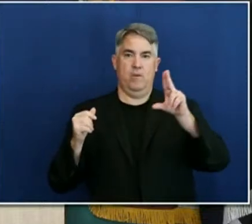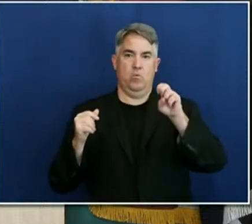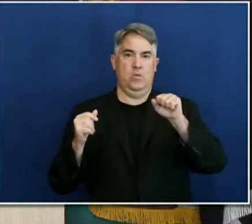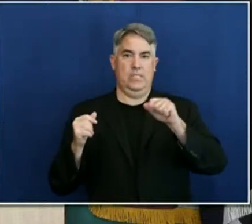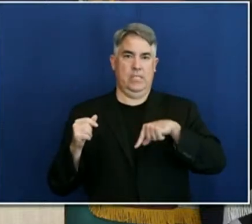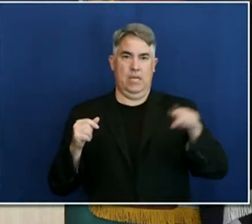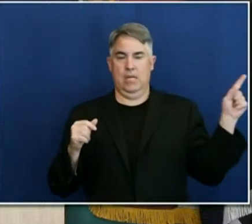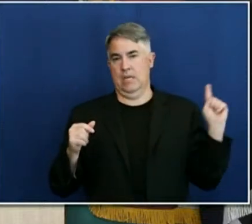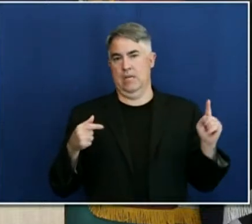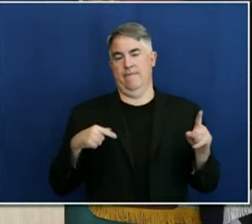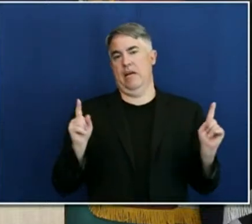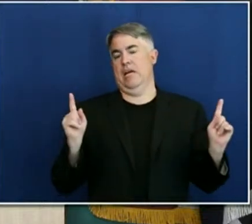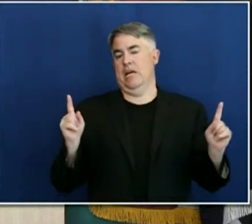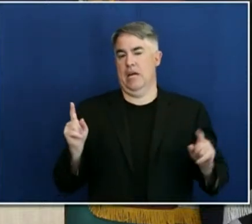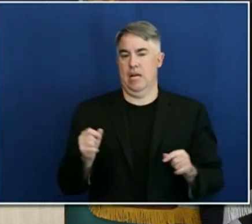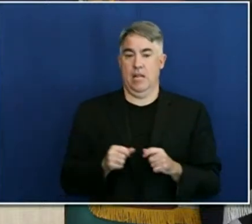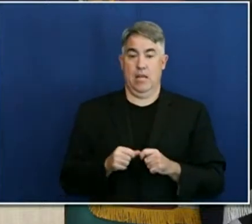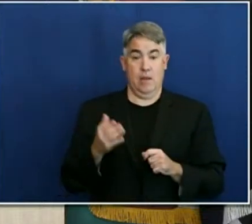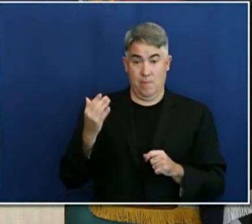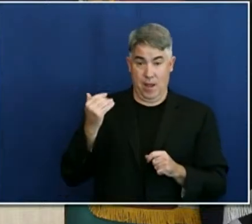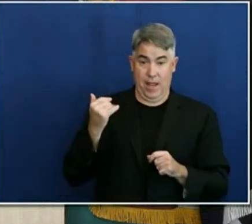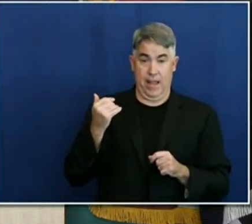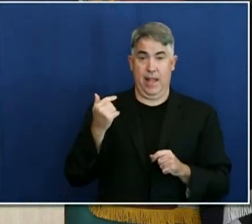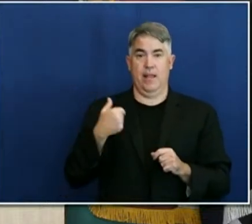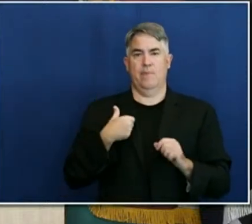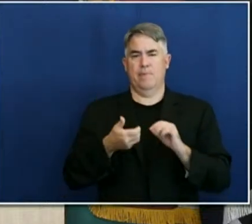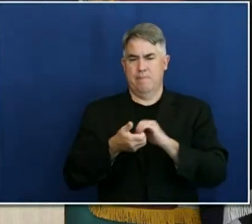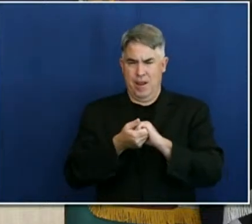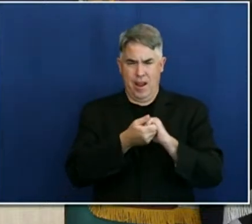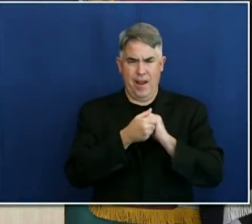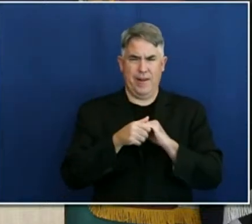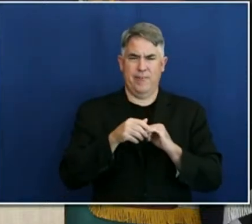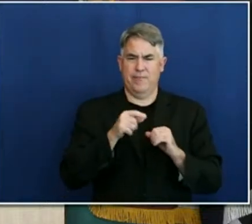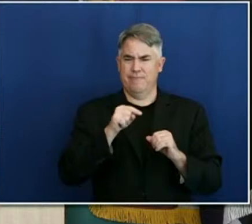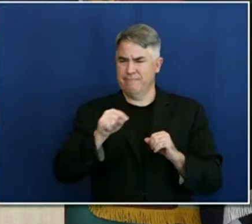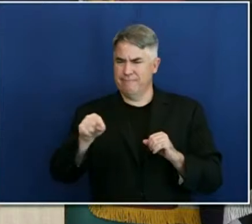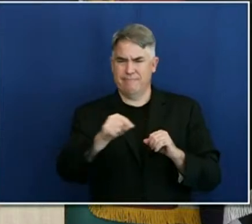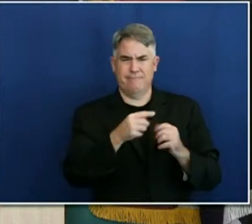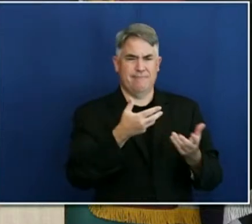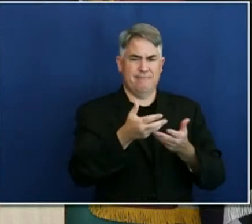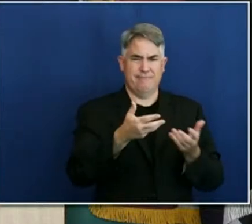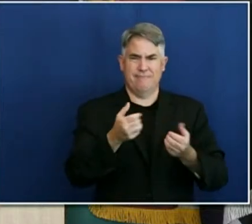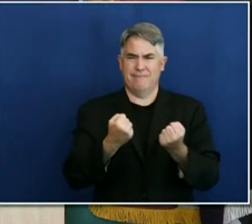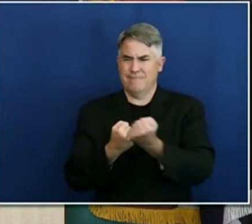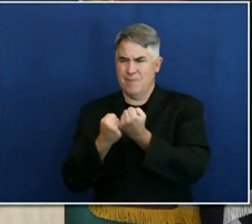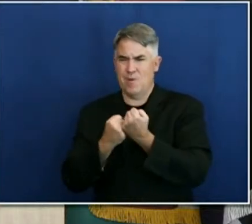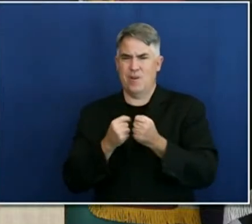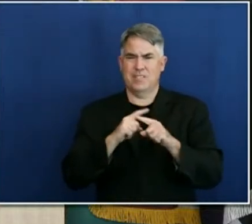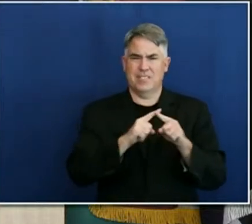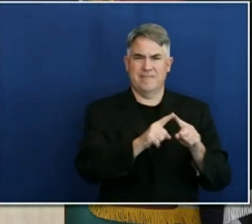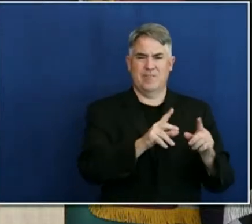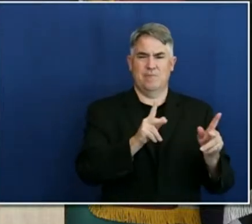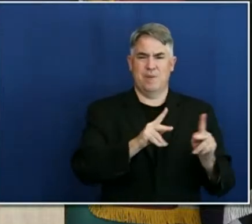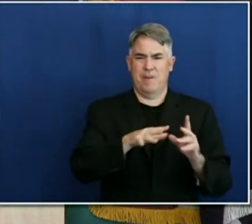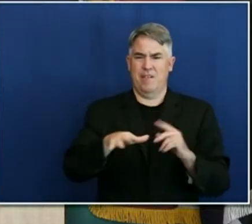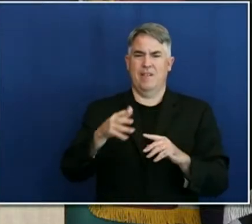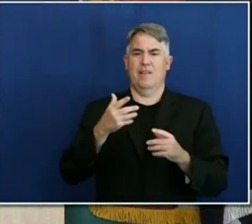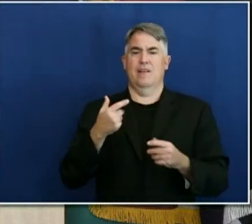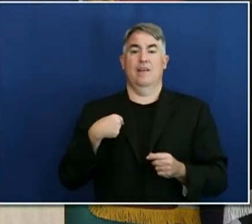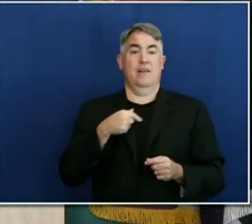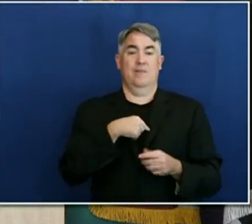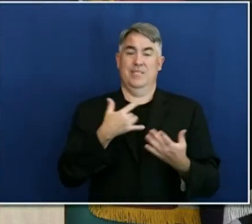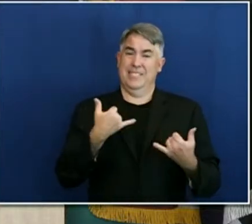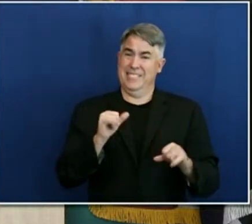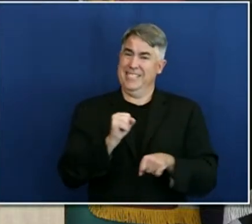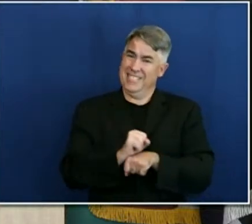really due to the continuous work from every partner out there who's helping us fight against the virus. There's still a lot of work to be done, and we